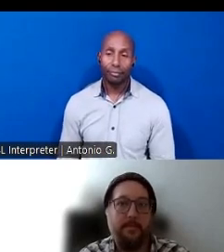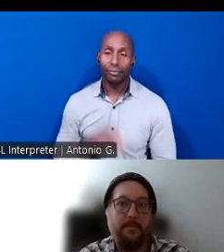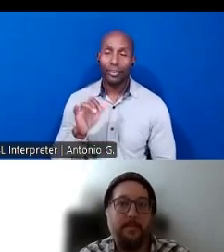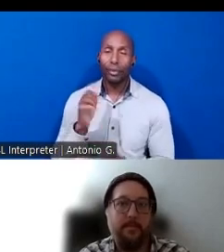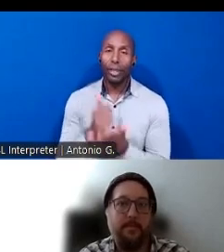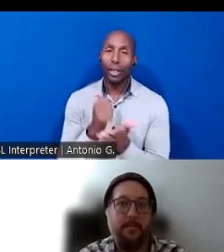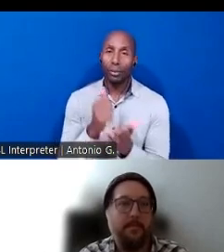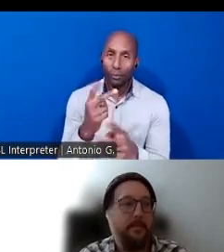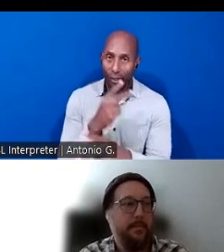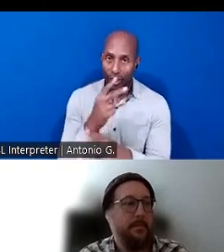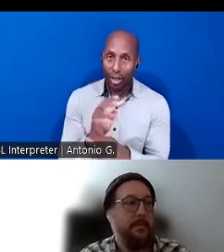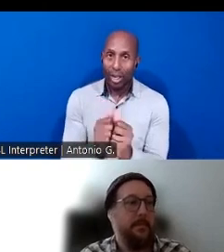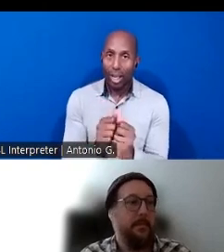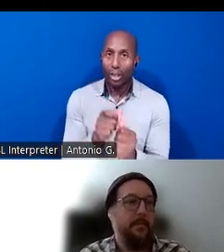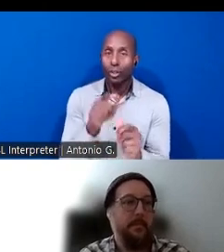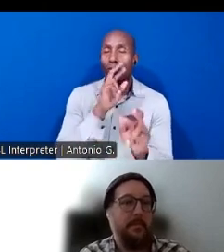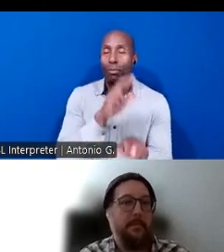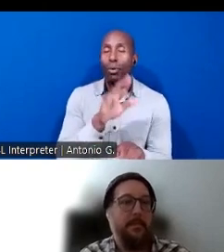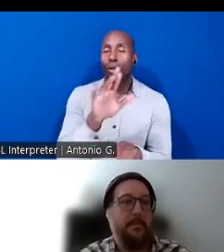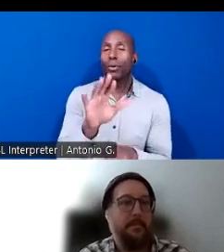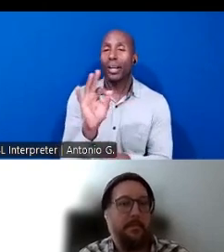FTE. And so